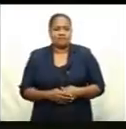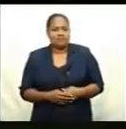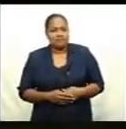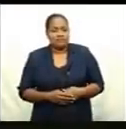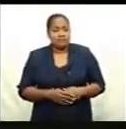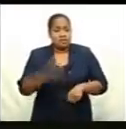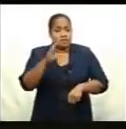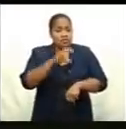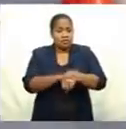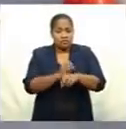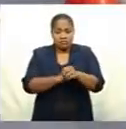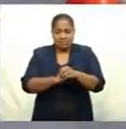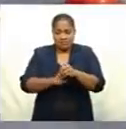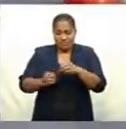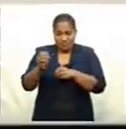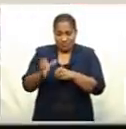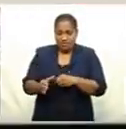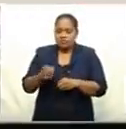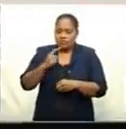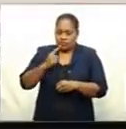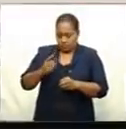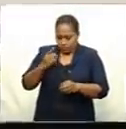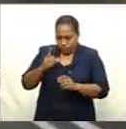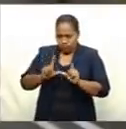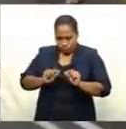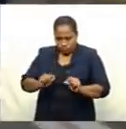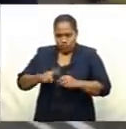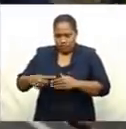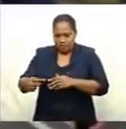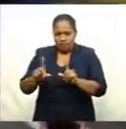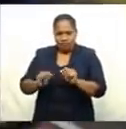And police officers told to keep up the tempo.